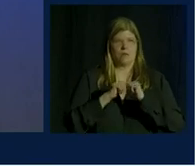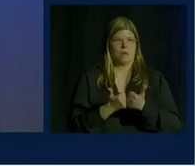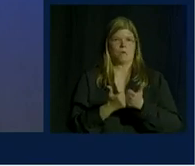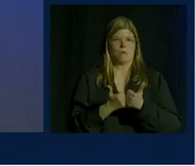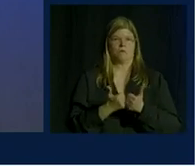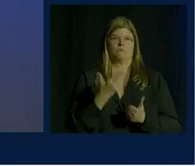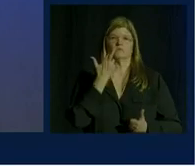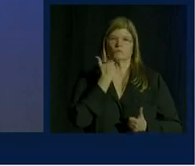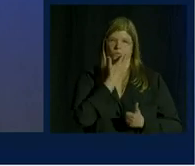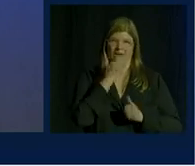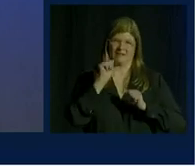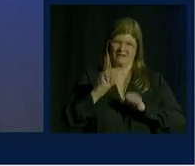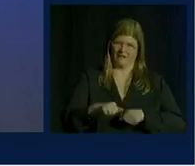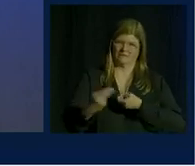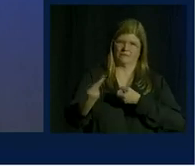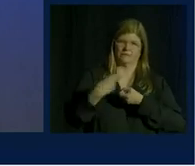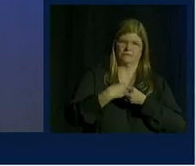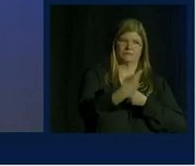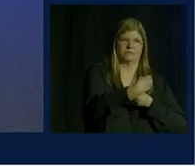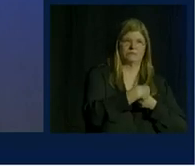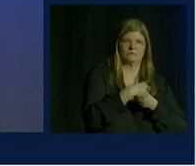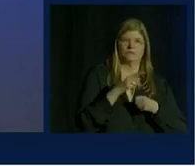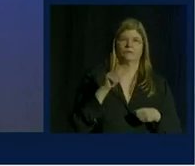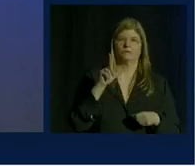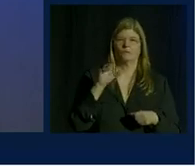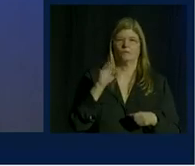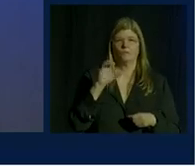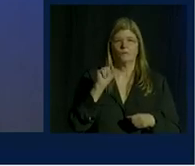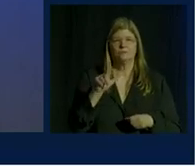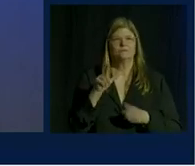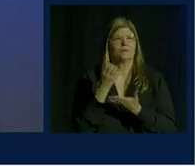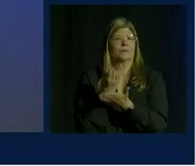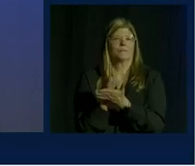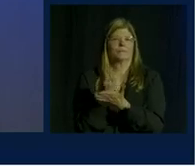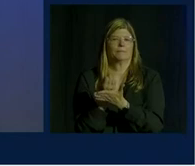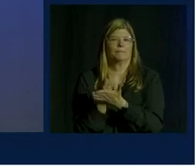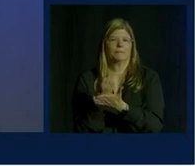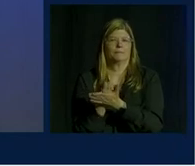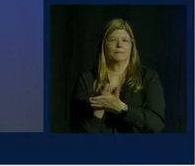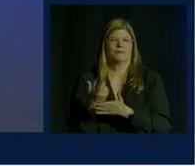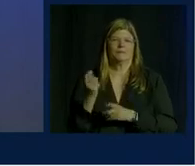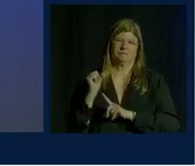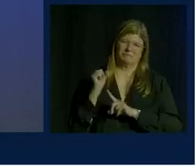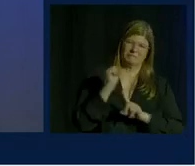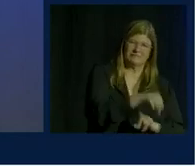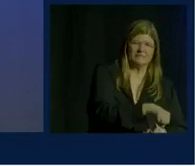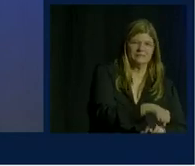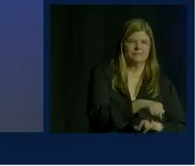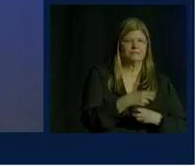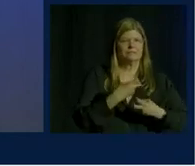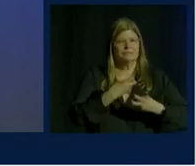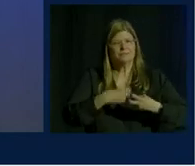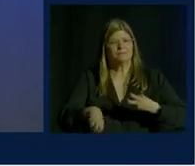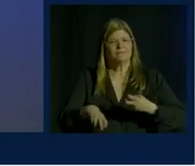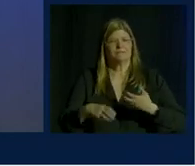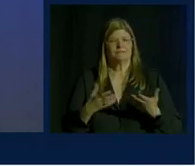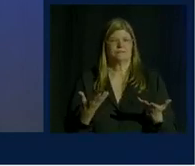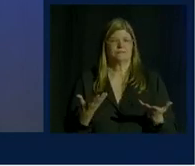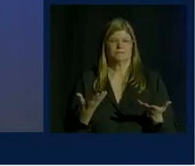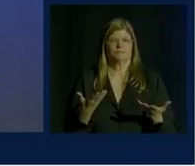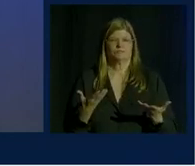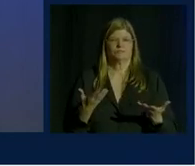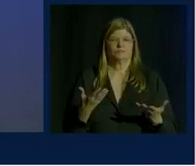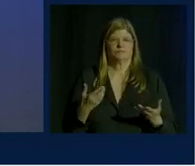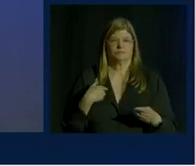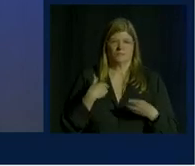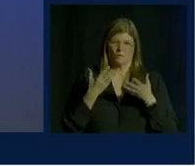how we can overcome so many of the difficulties that we've had during the pandemic. The Streetery program was a great example of restaurants